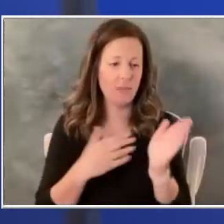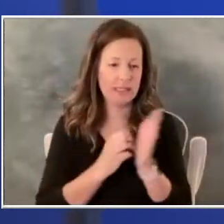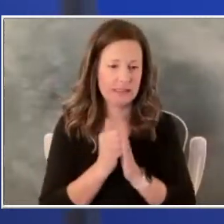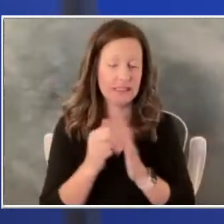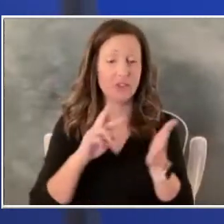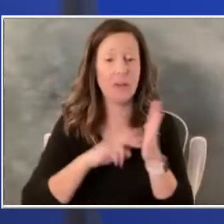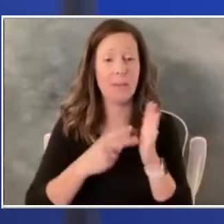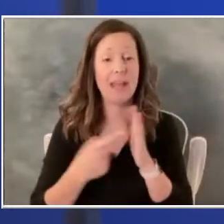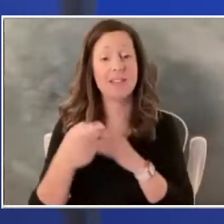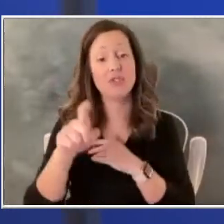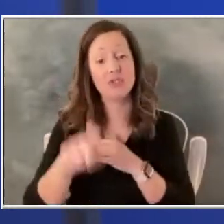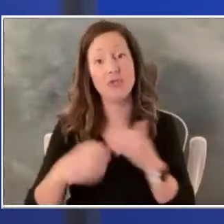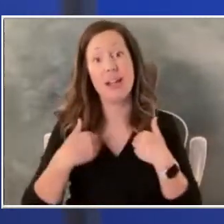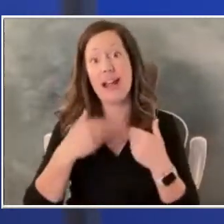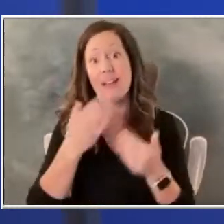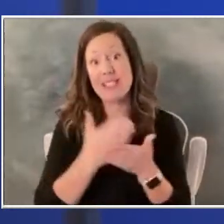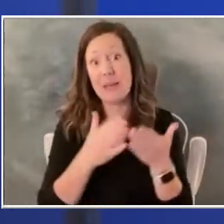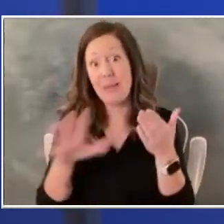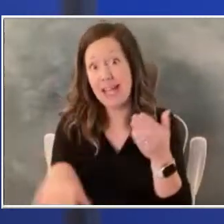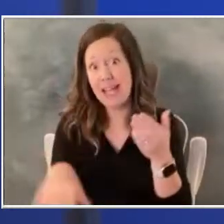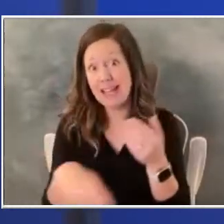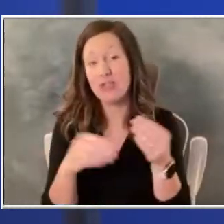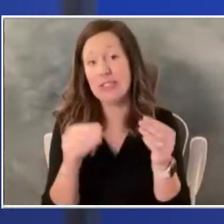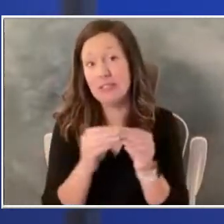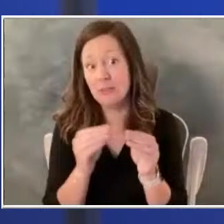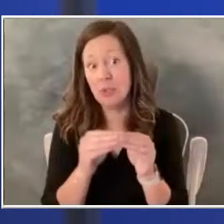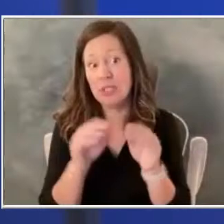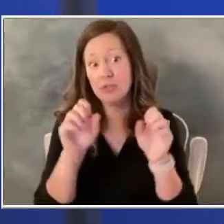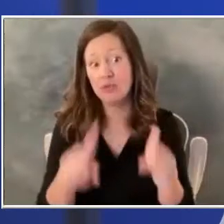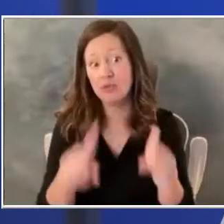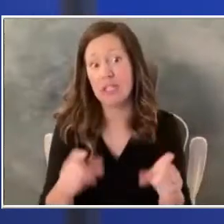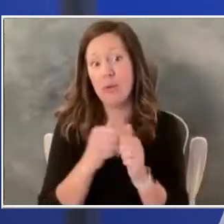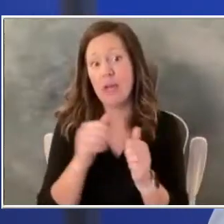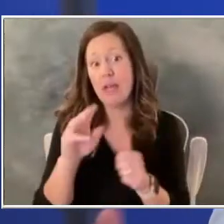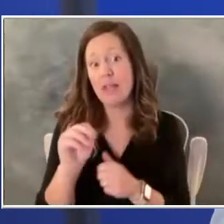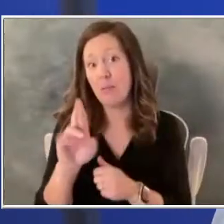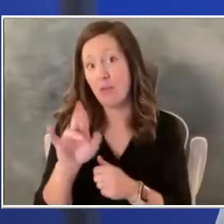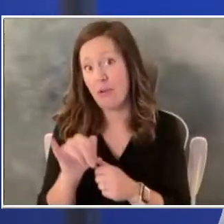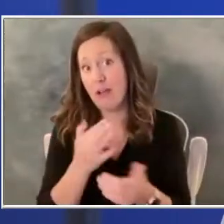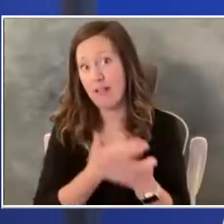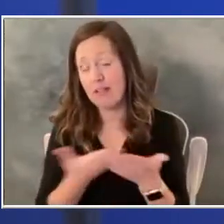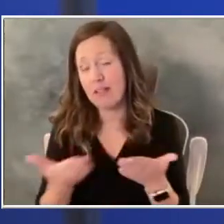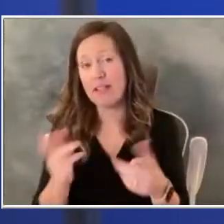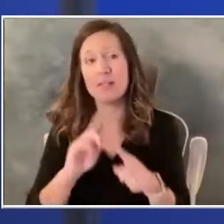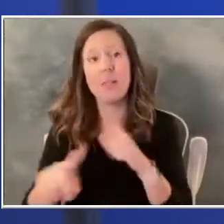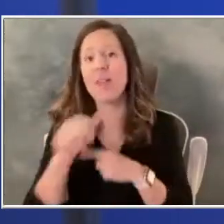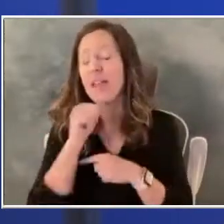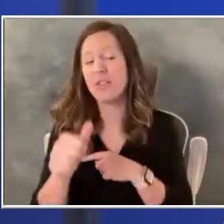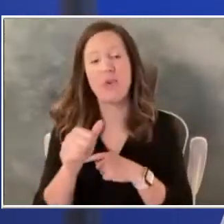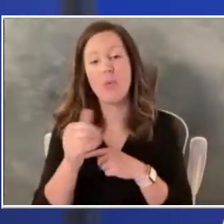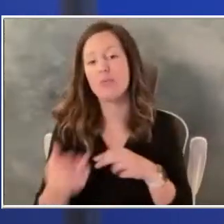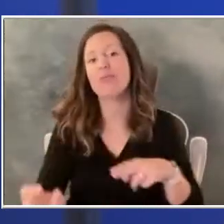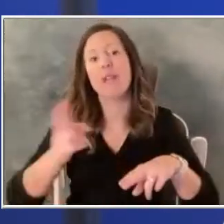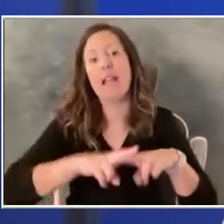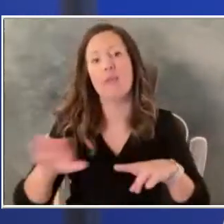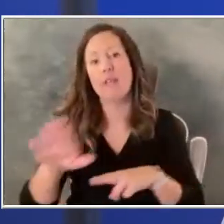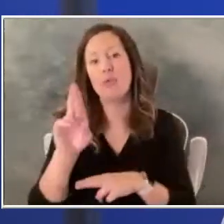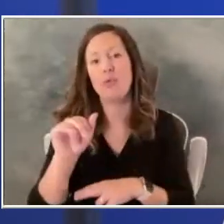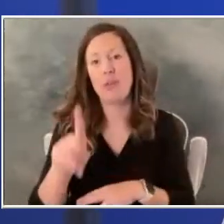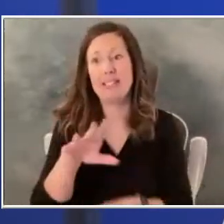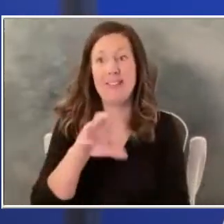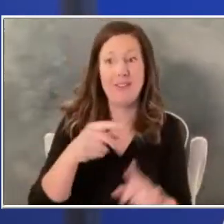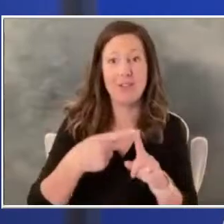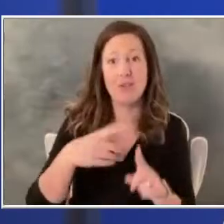get some supplementary screening with MRI, but they don't increase your risk to 50 to 85% like BRCA1